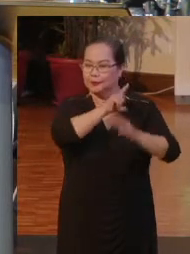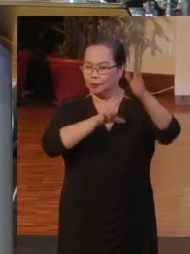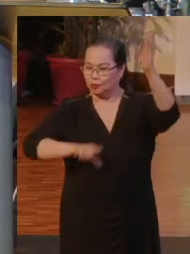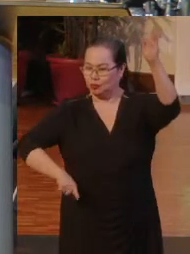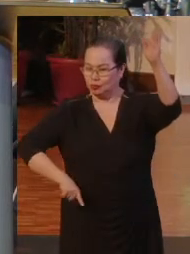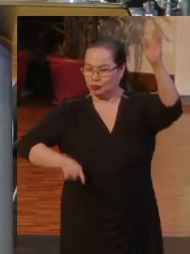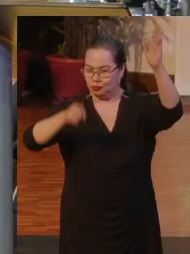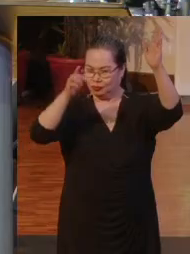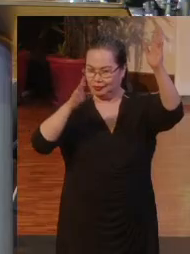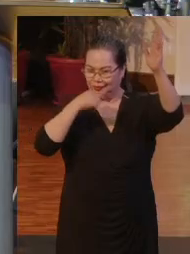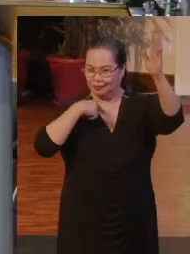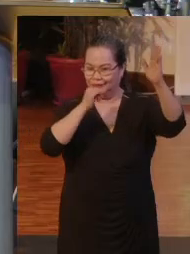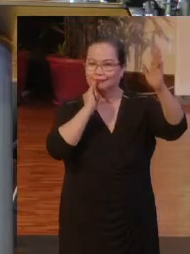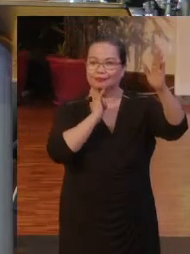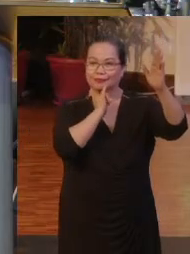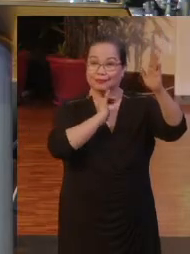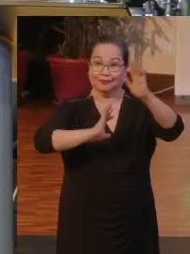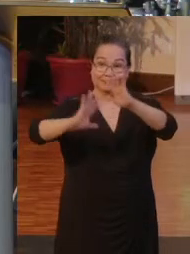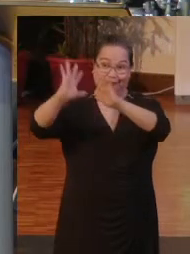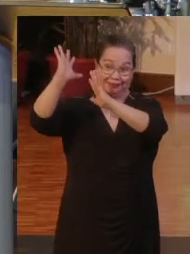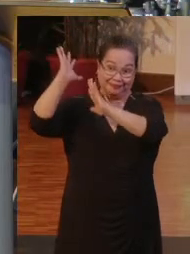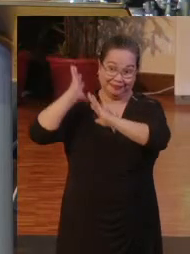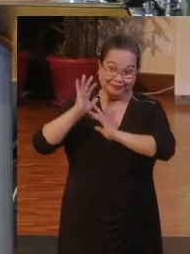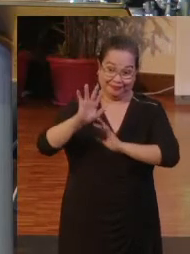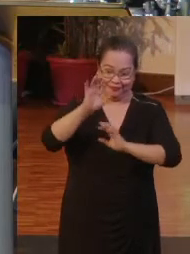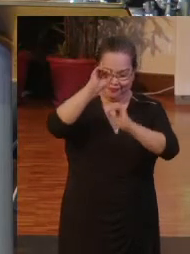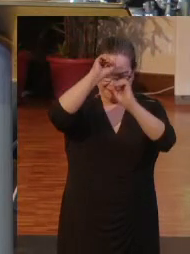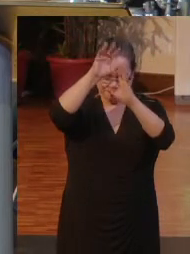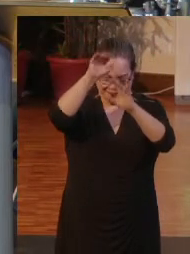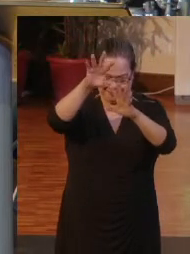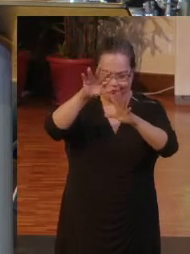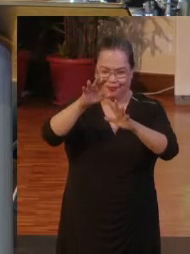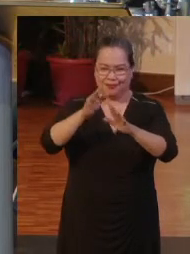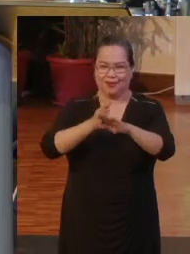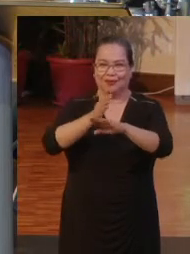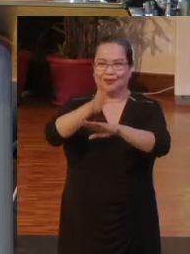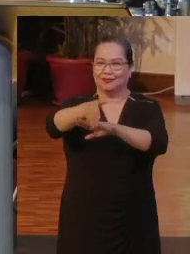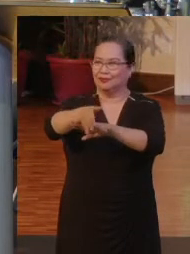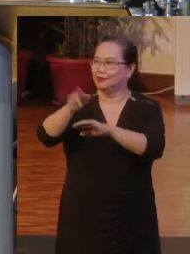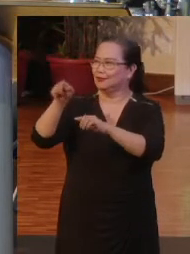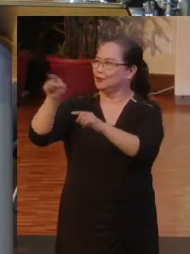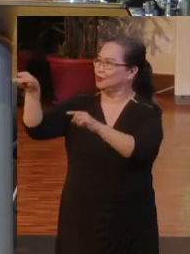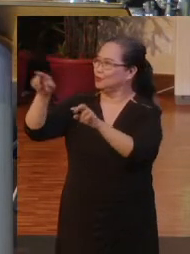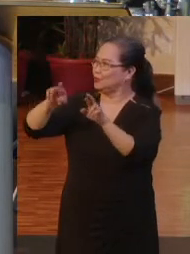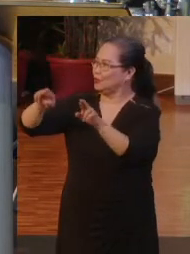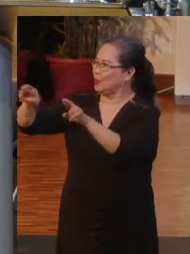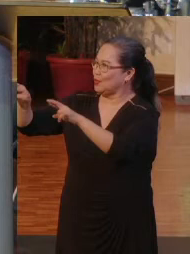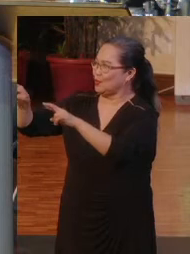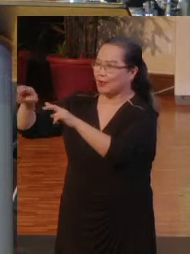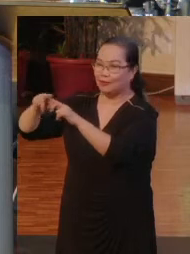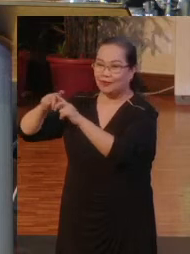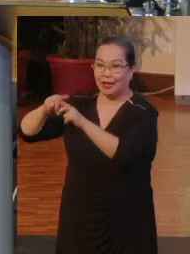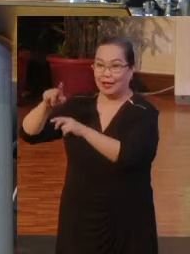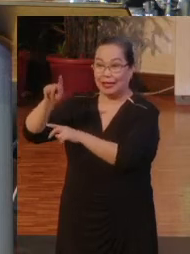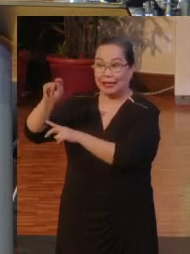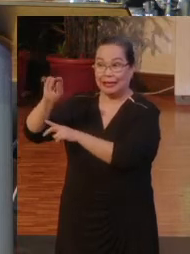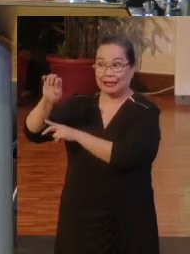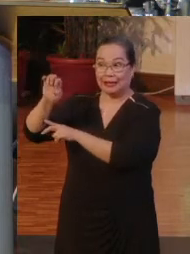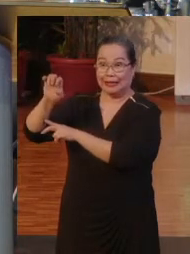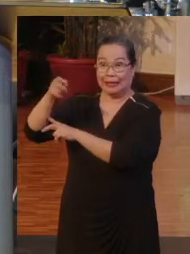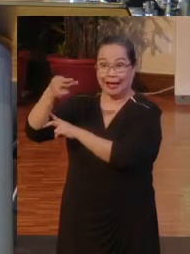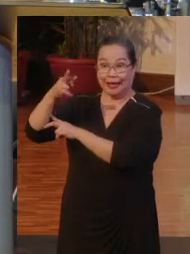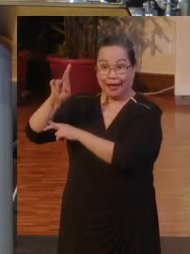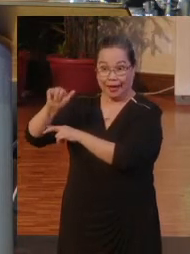of Israel, long ago your fathers lived beyond the Euphrates, Terah, the father